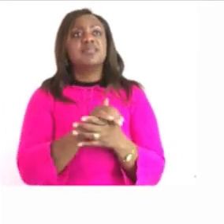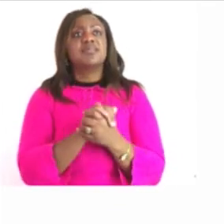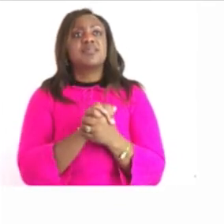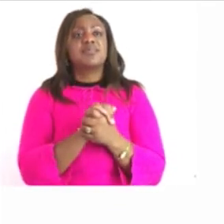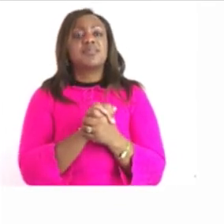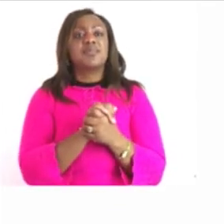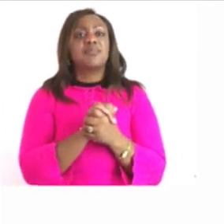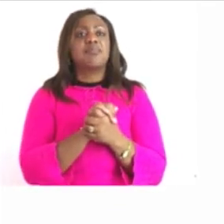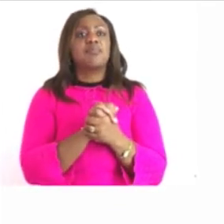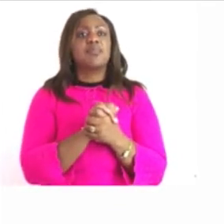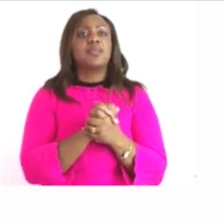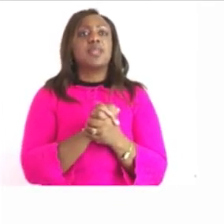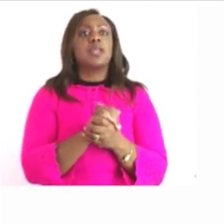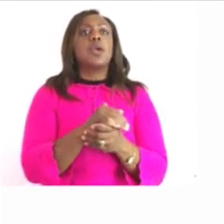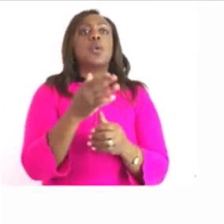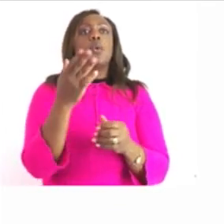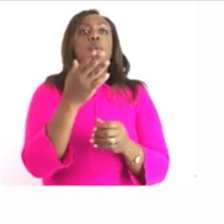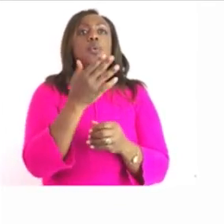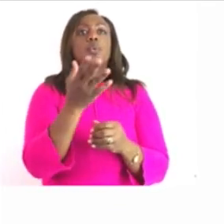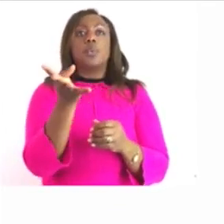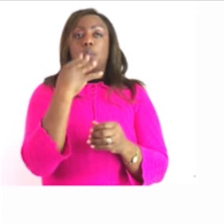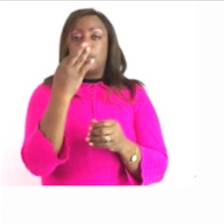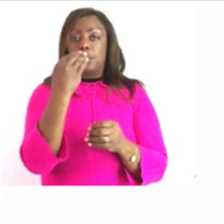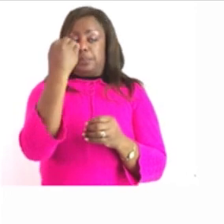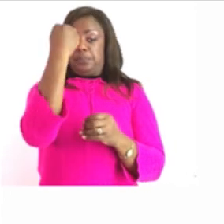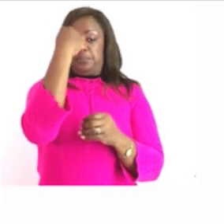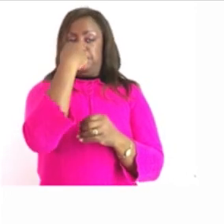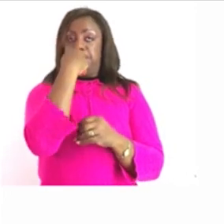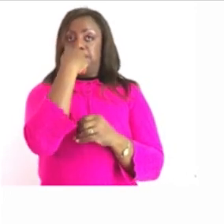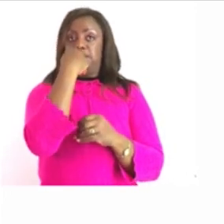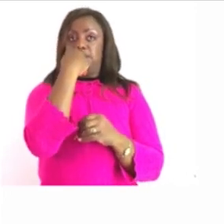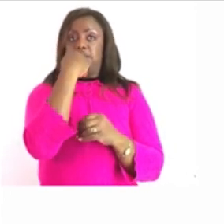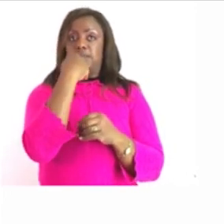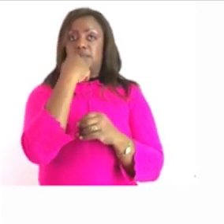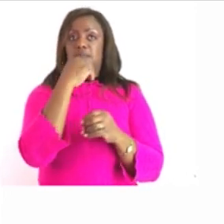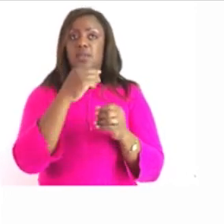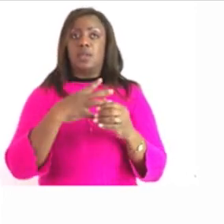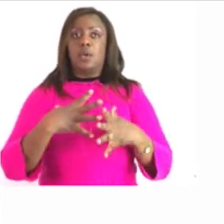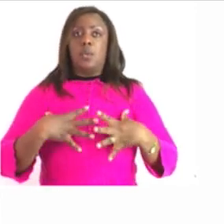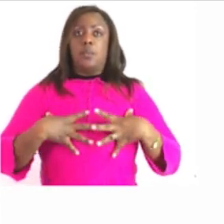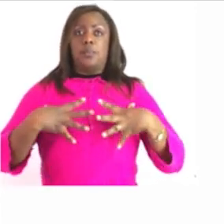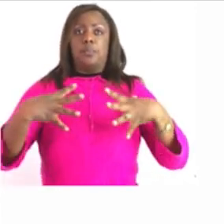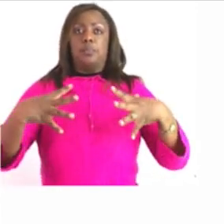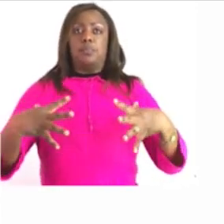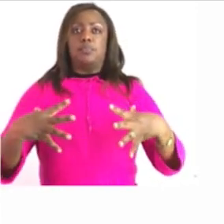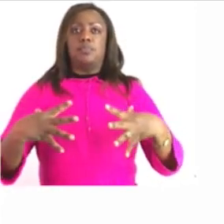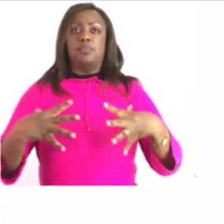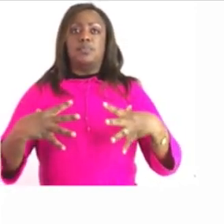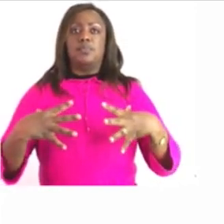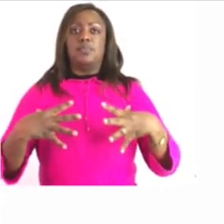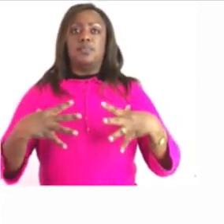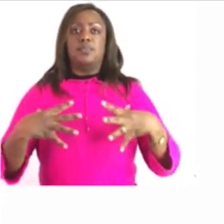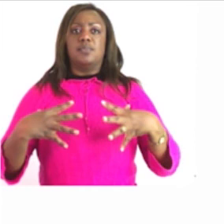So, air inhaled, okay? You can see that the size of the lungs on the picture, which is on our left-hand side,